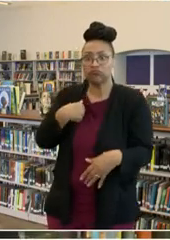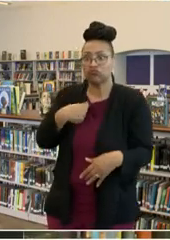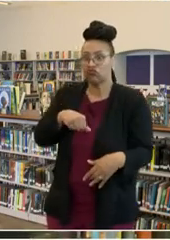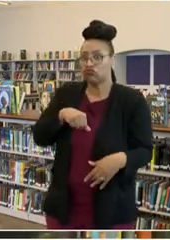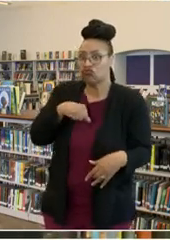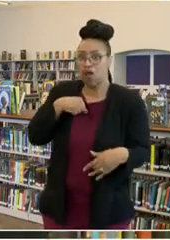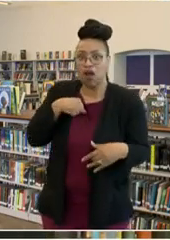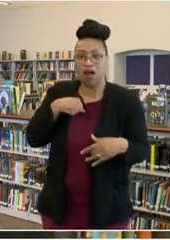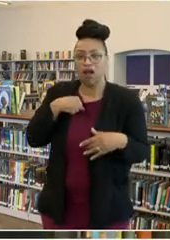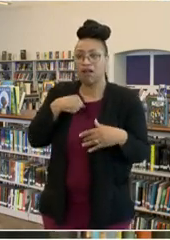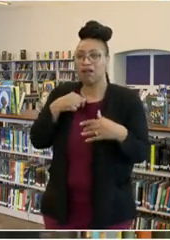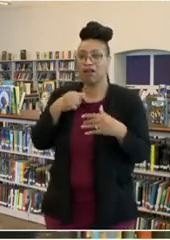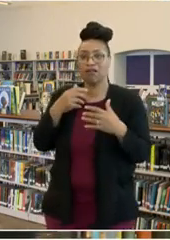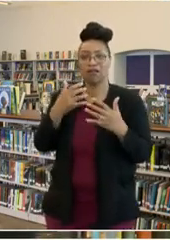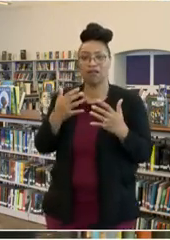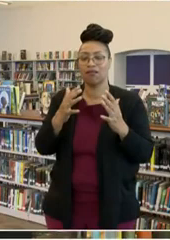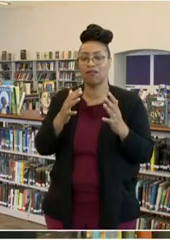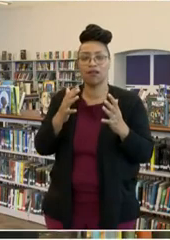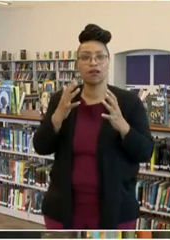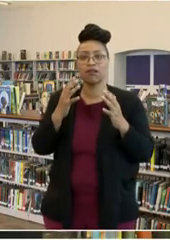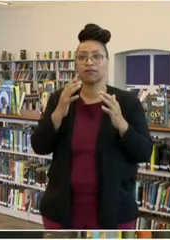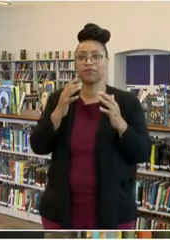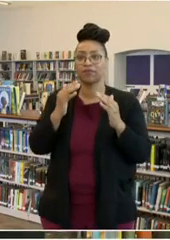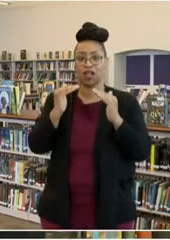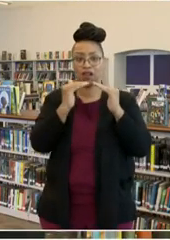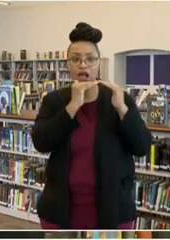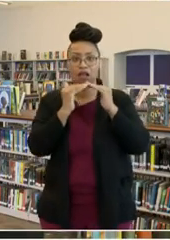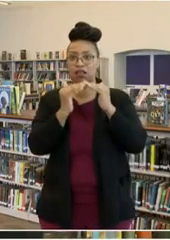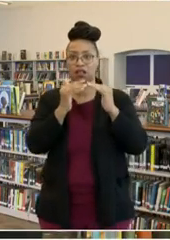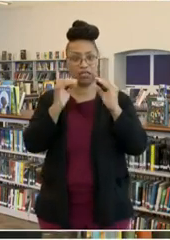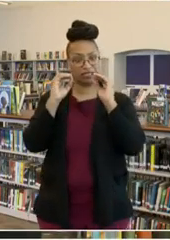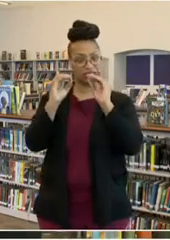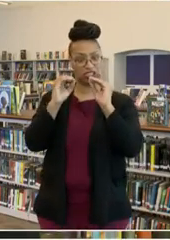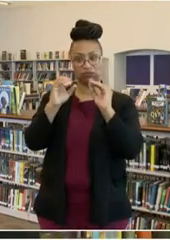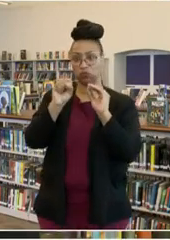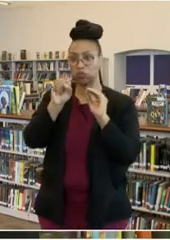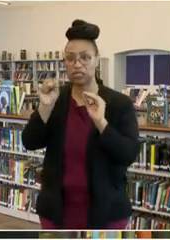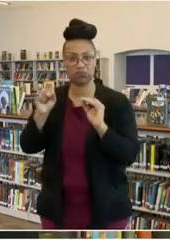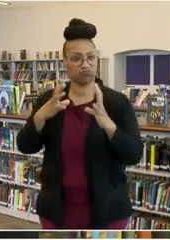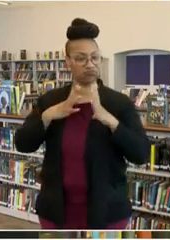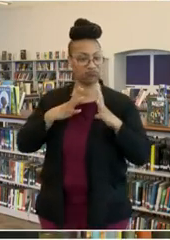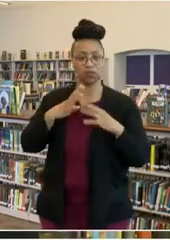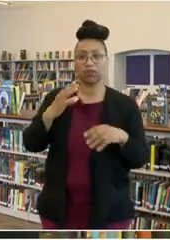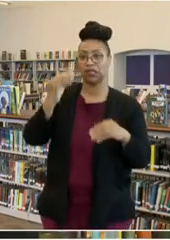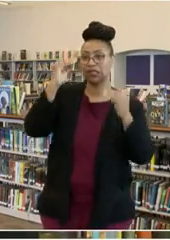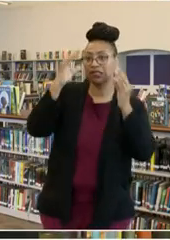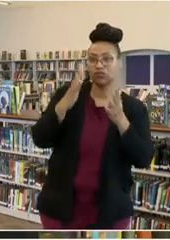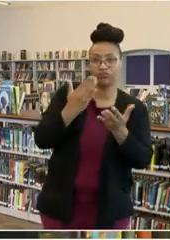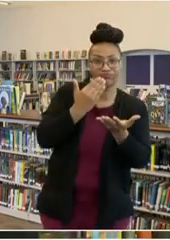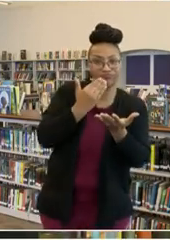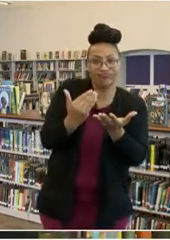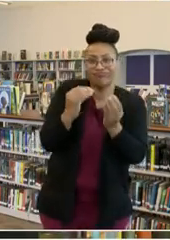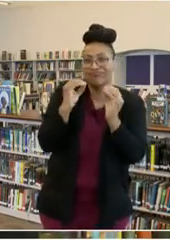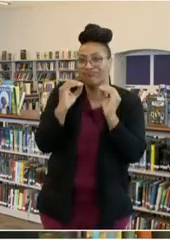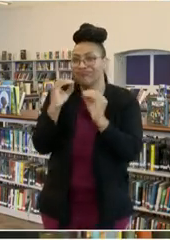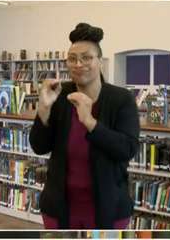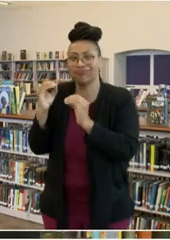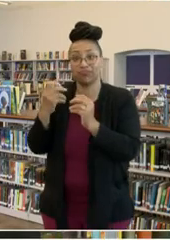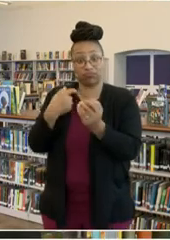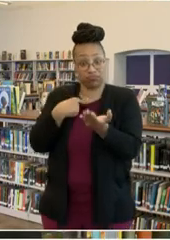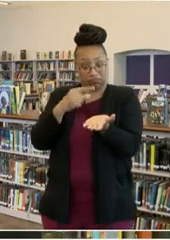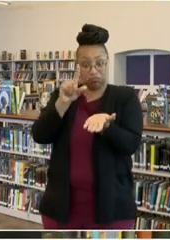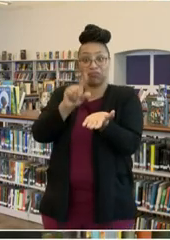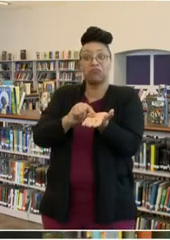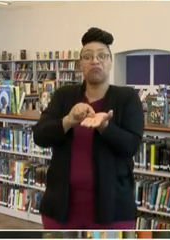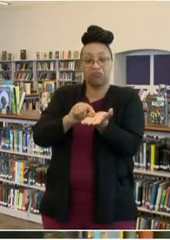standards revision process started with our teachers. And so the standards you see published today represent guiding principles that were